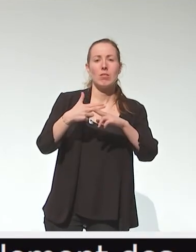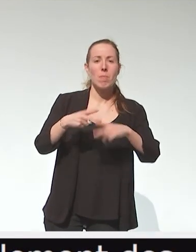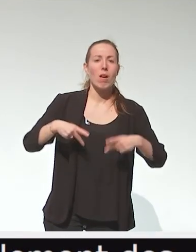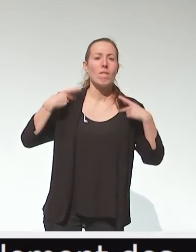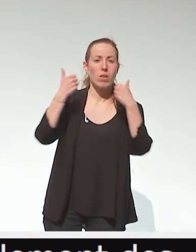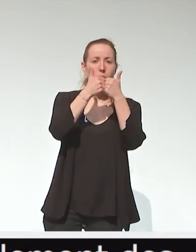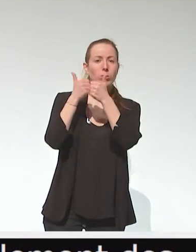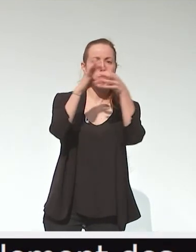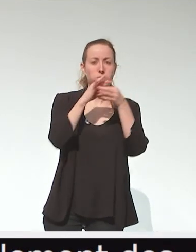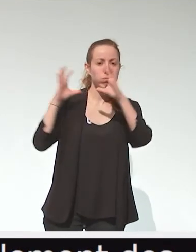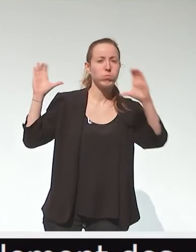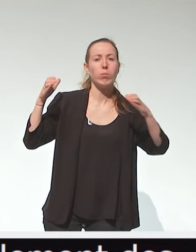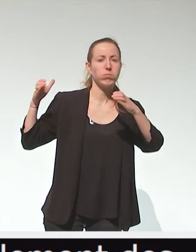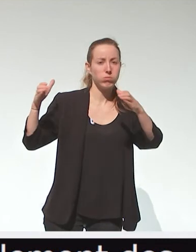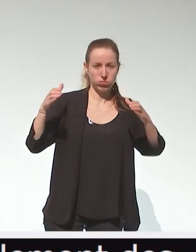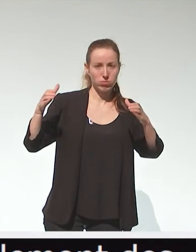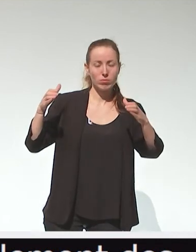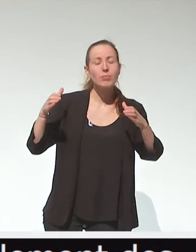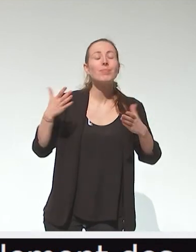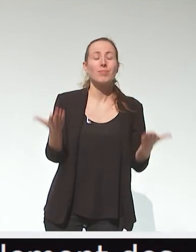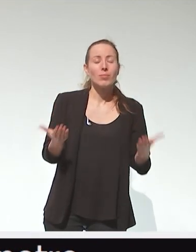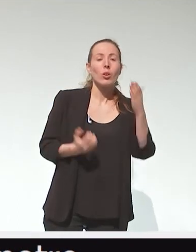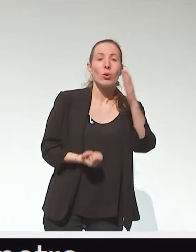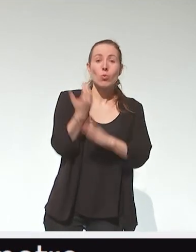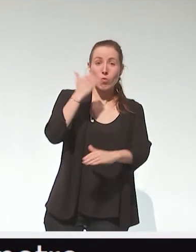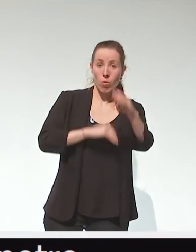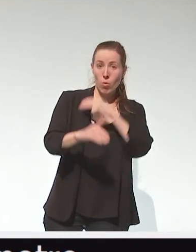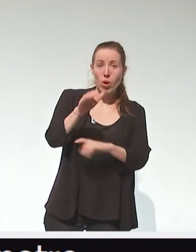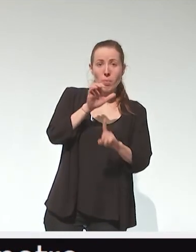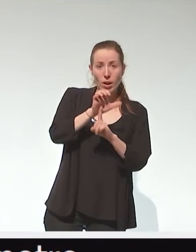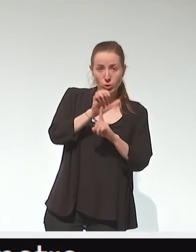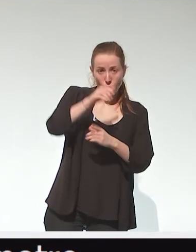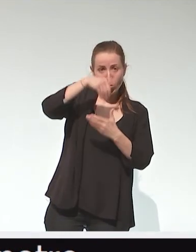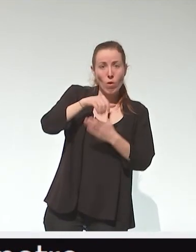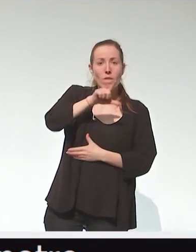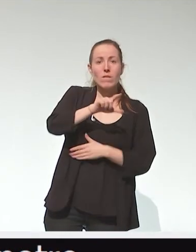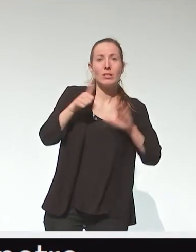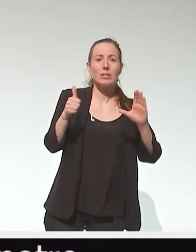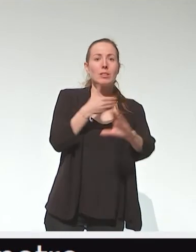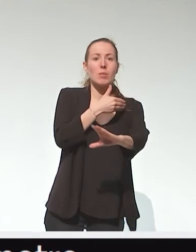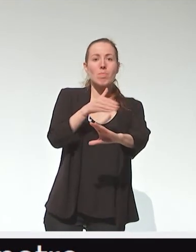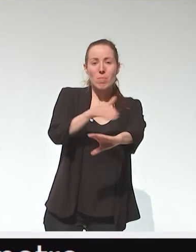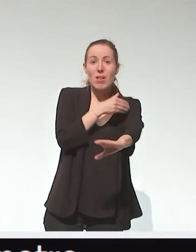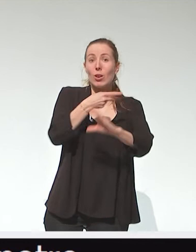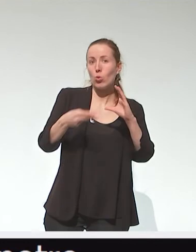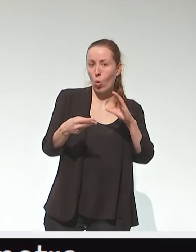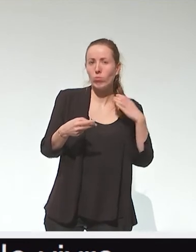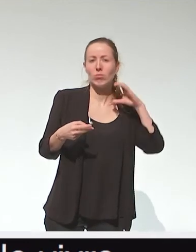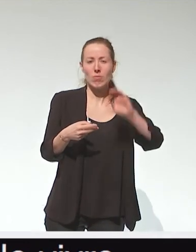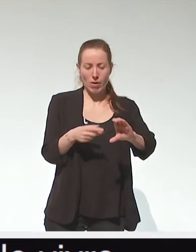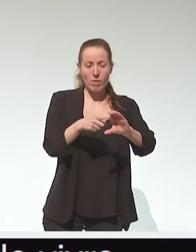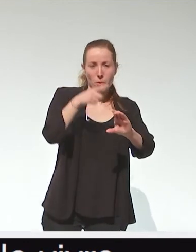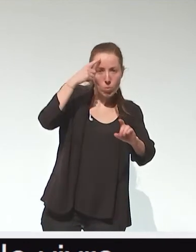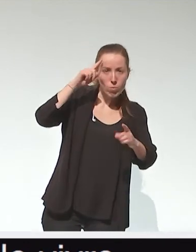for everyone in the EU. This is how we all live together. So the Erasmus program has a specific